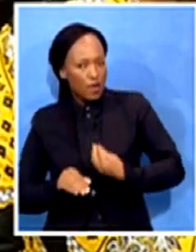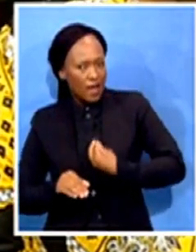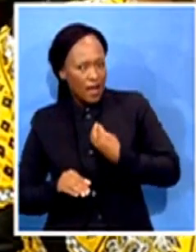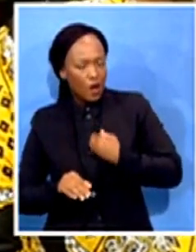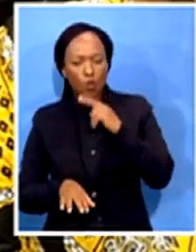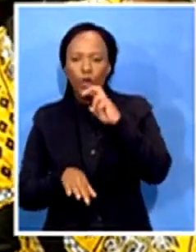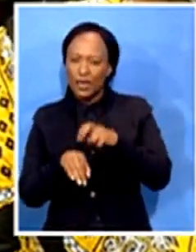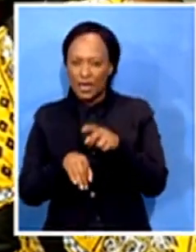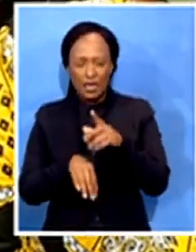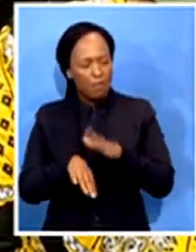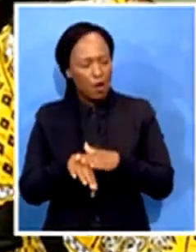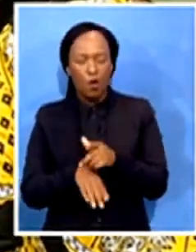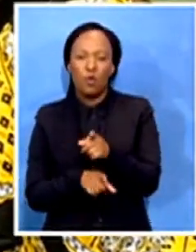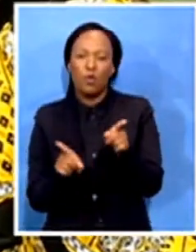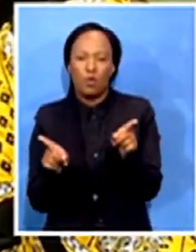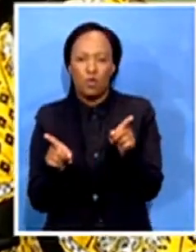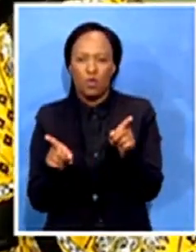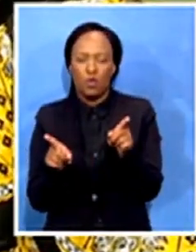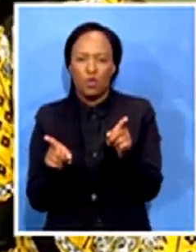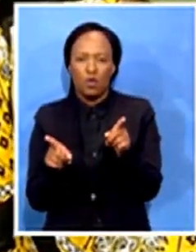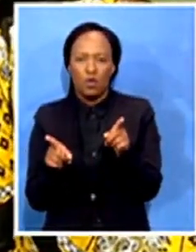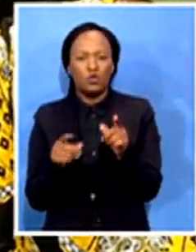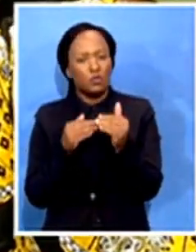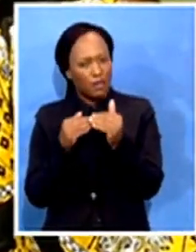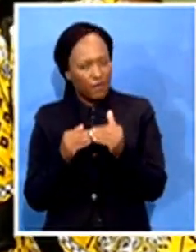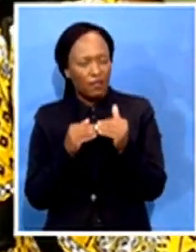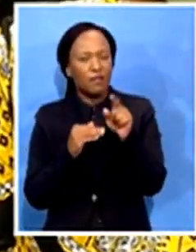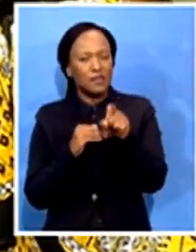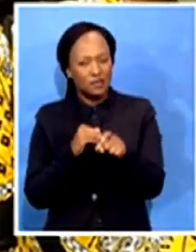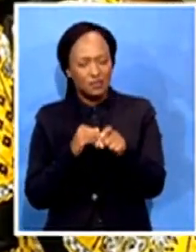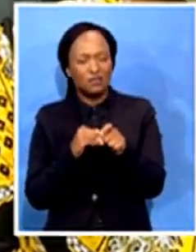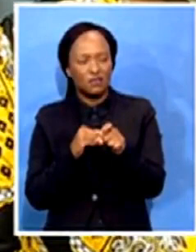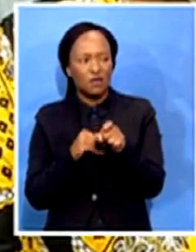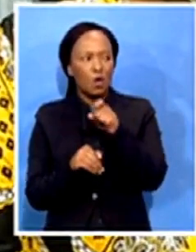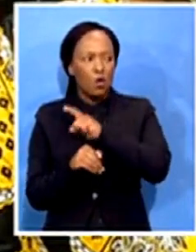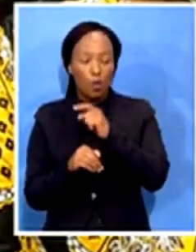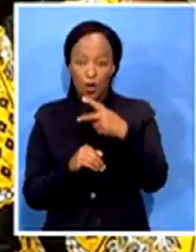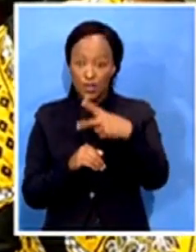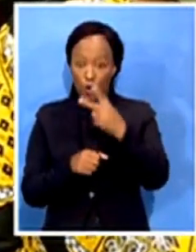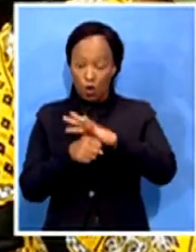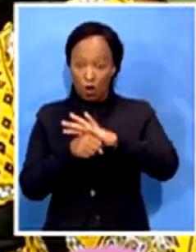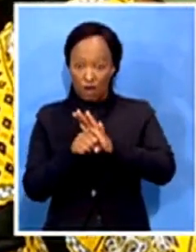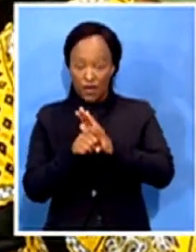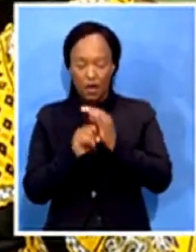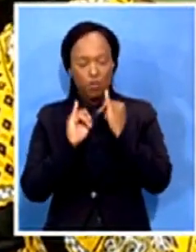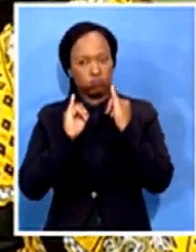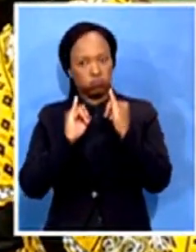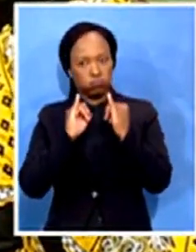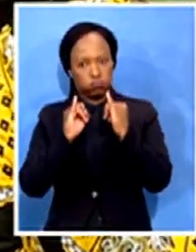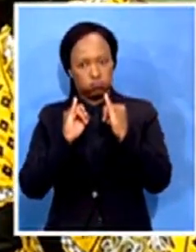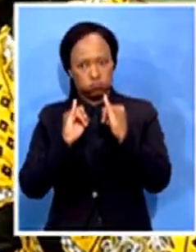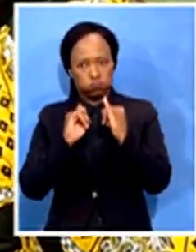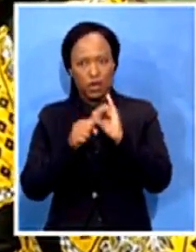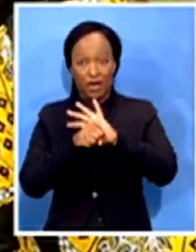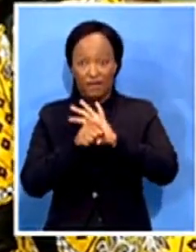need to be extra careful because now this second wave is affecting even yourselves more than even